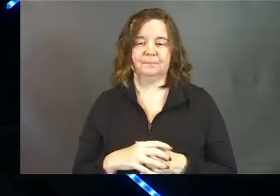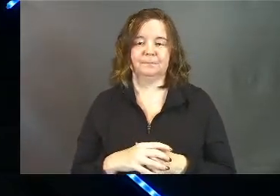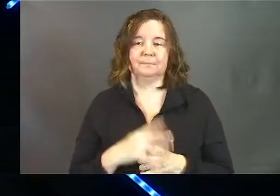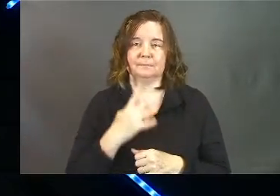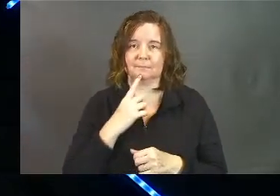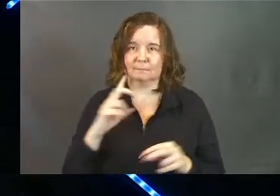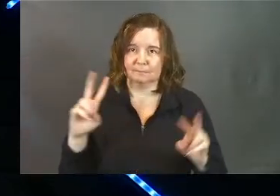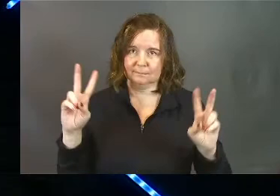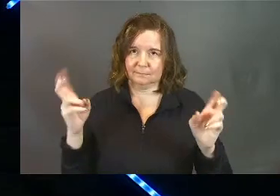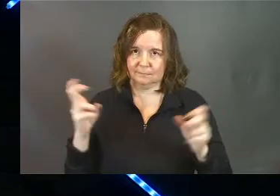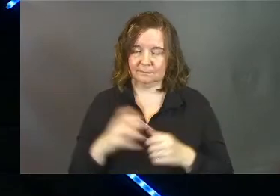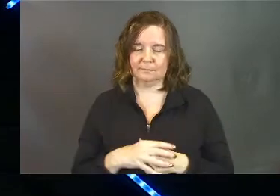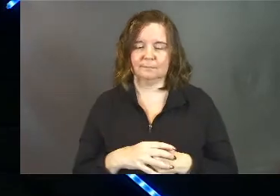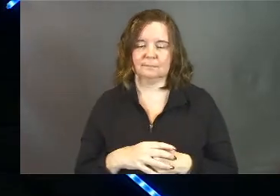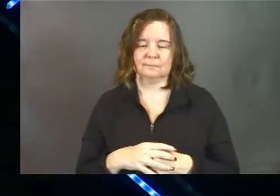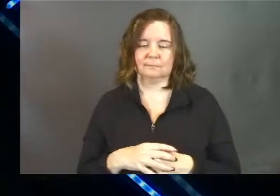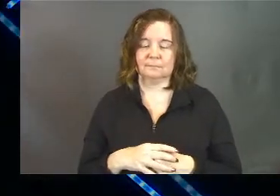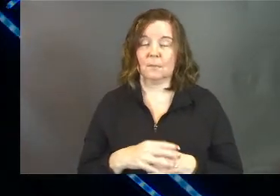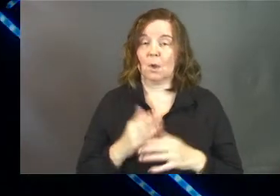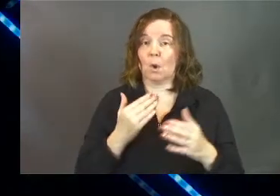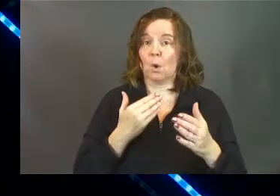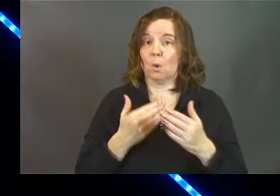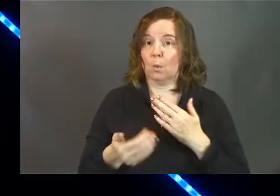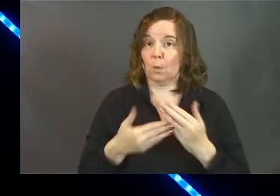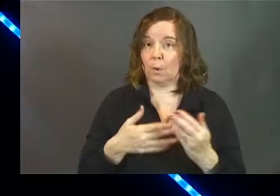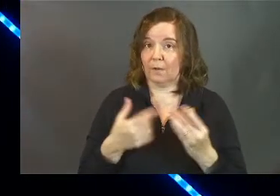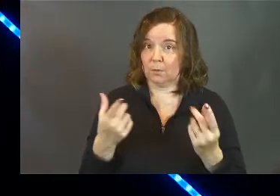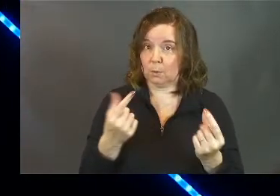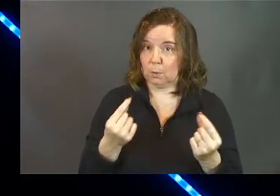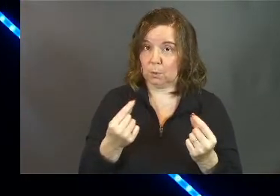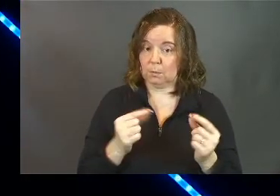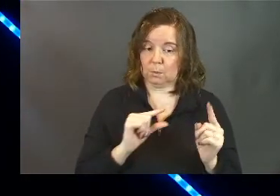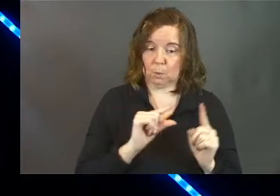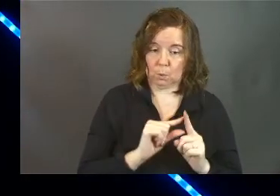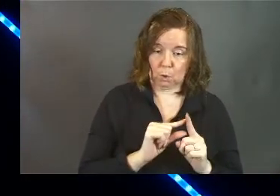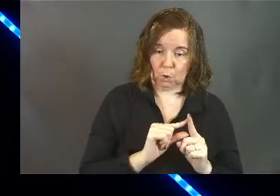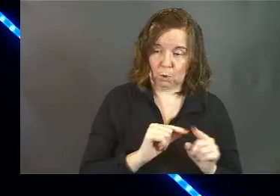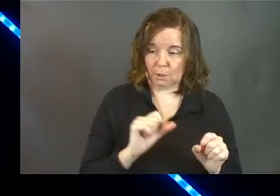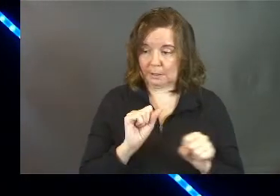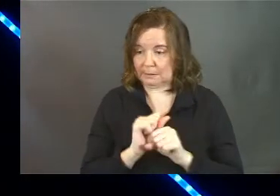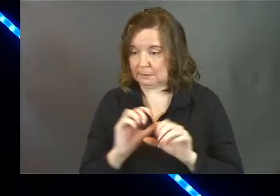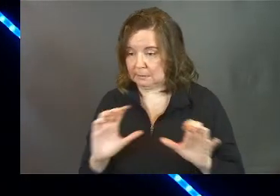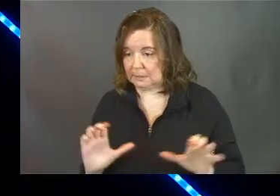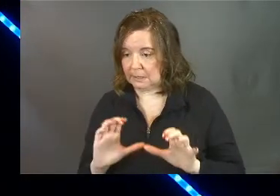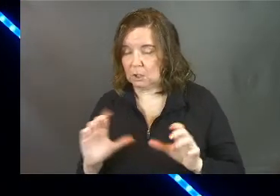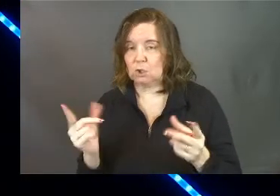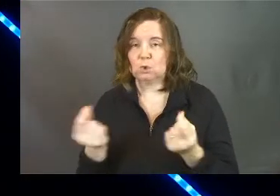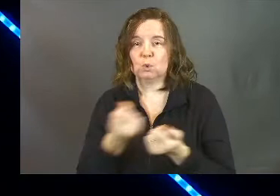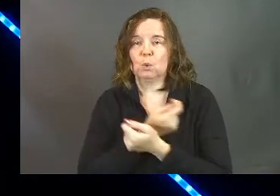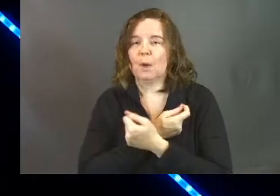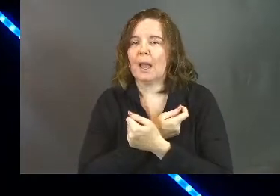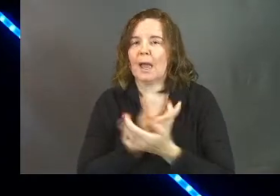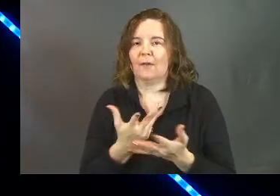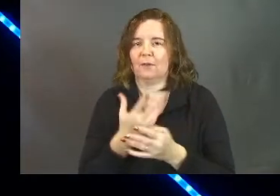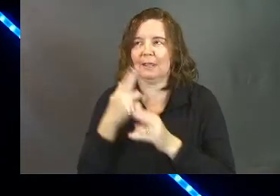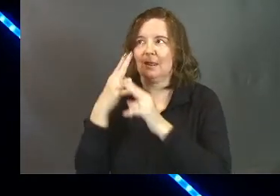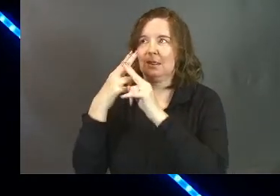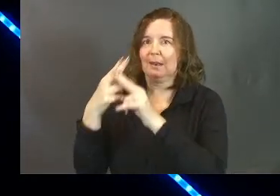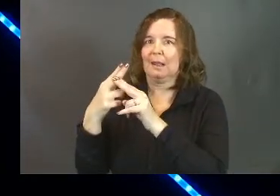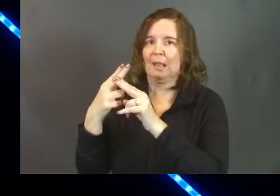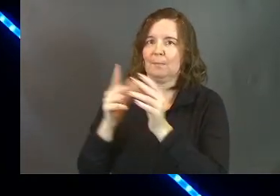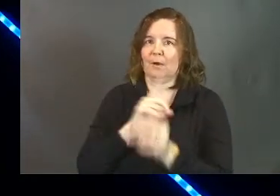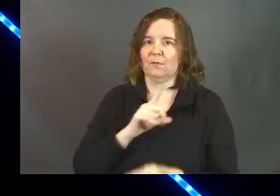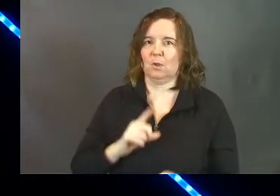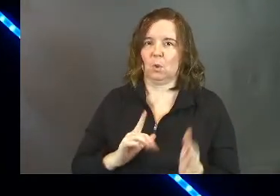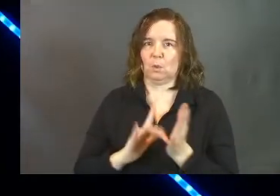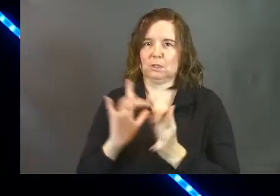Colossians 3:17 says this, and whatever you do, in word or deed, do everything in the name of the